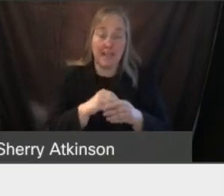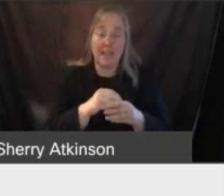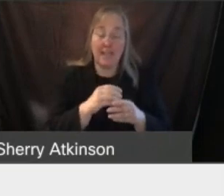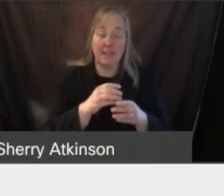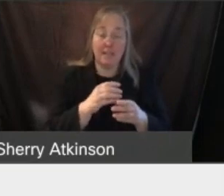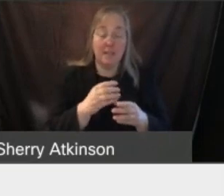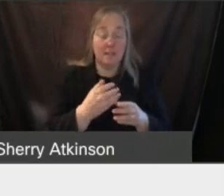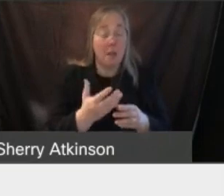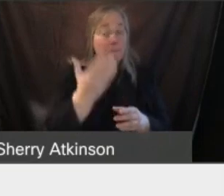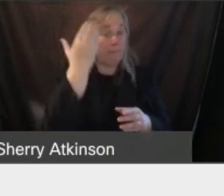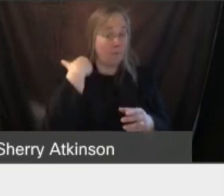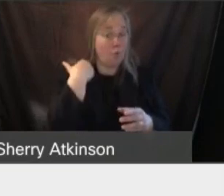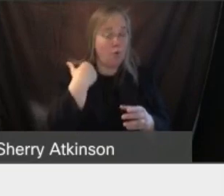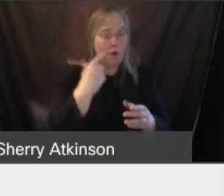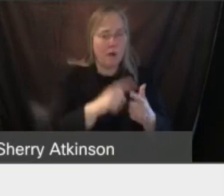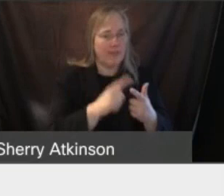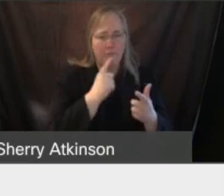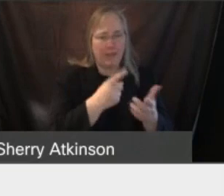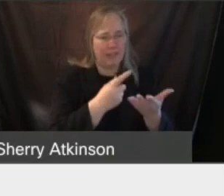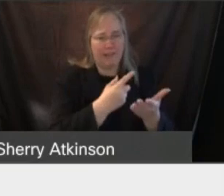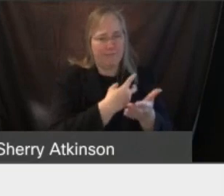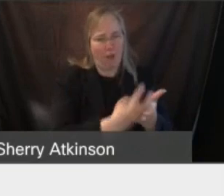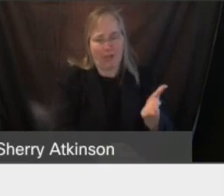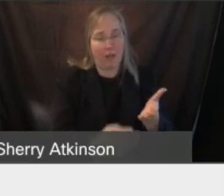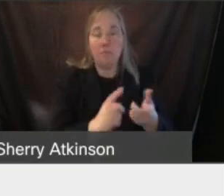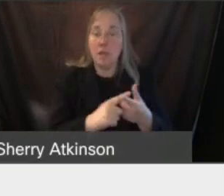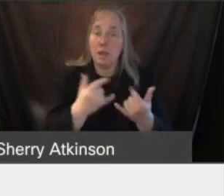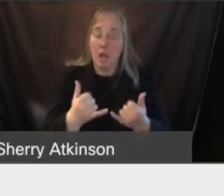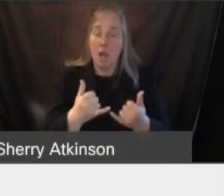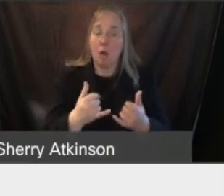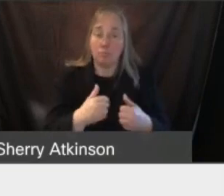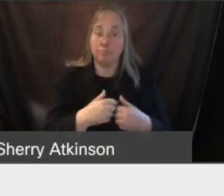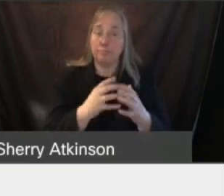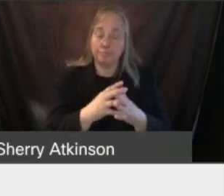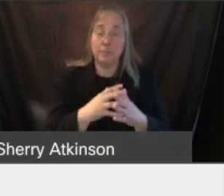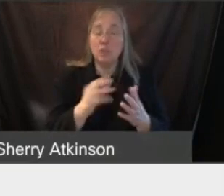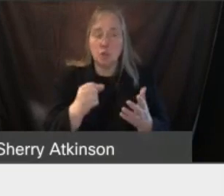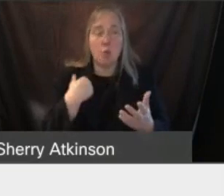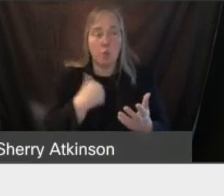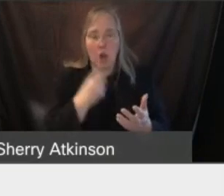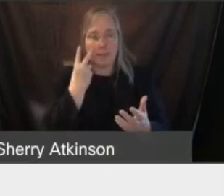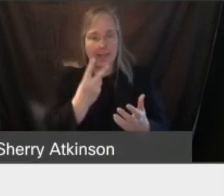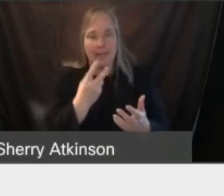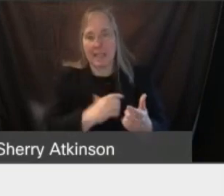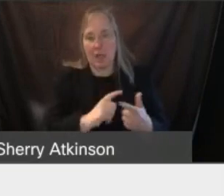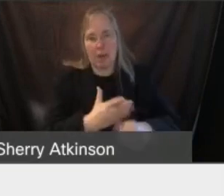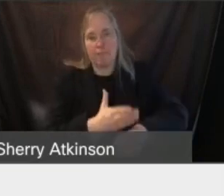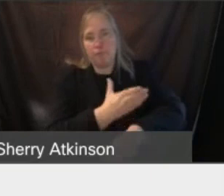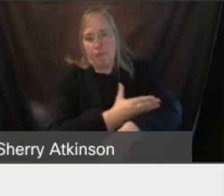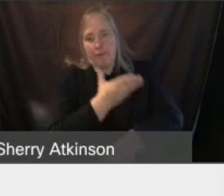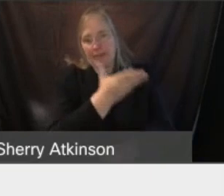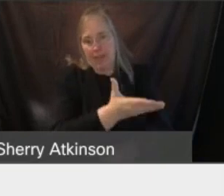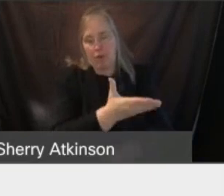frankly, they had fallen down in. So we are seeing the desire to improve. Those folks are making